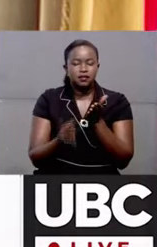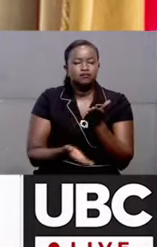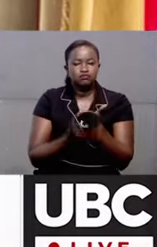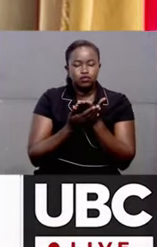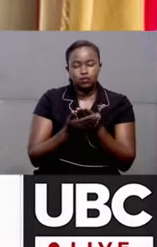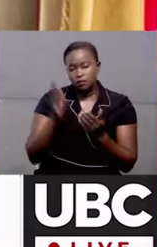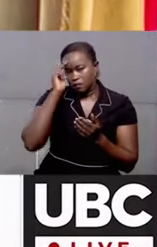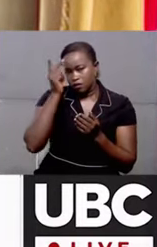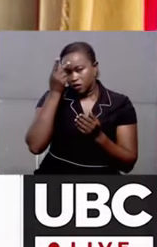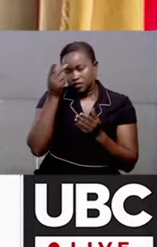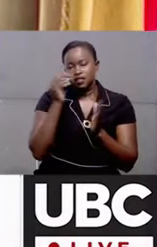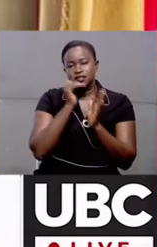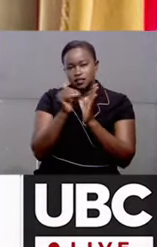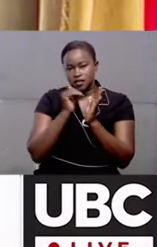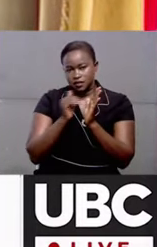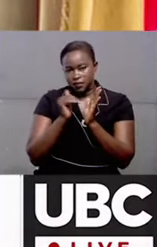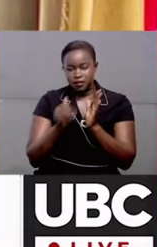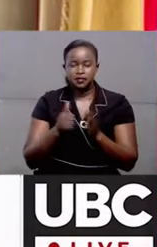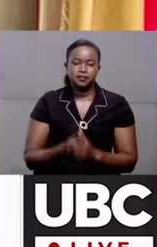policy statements.